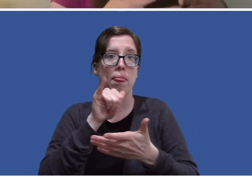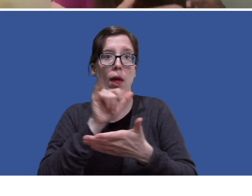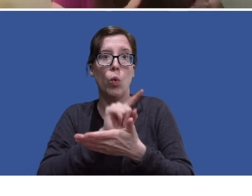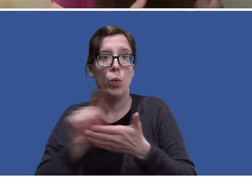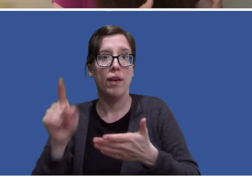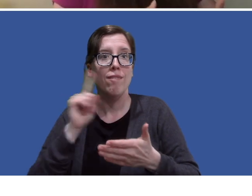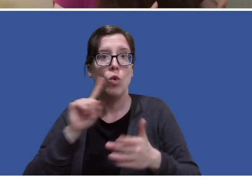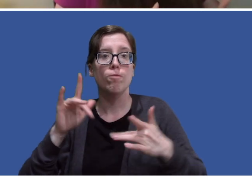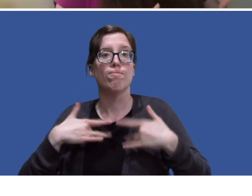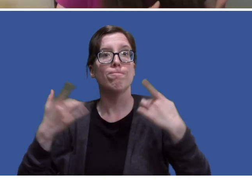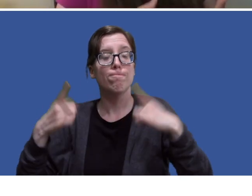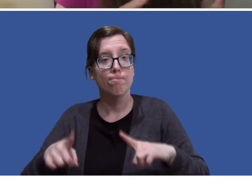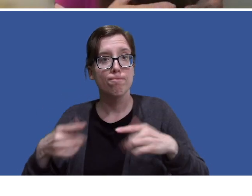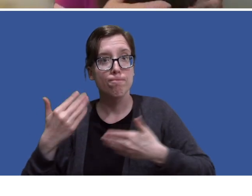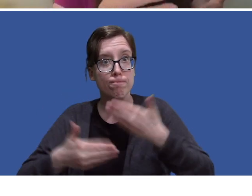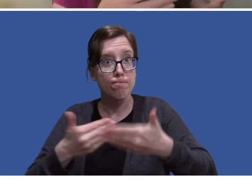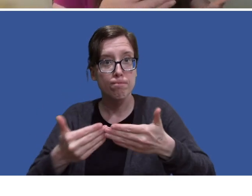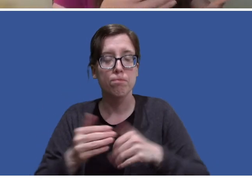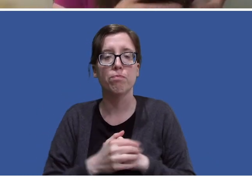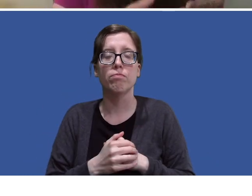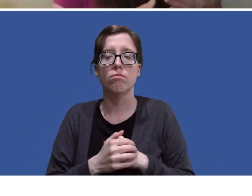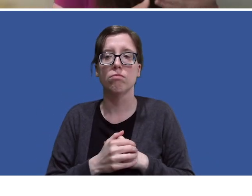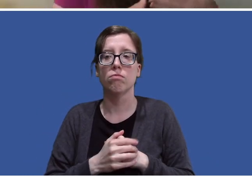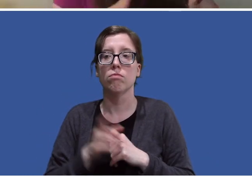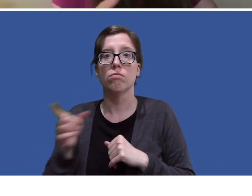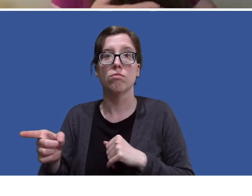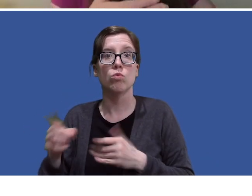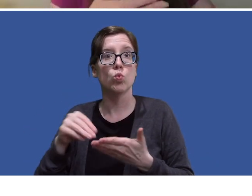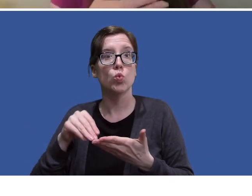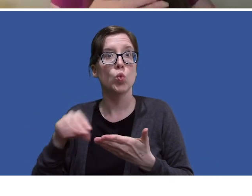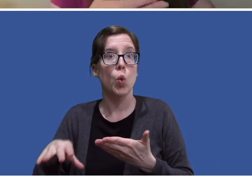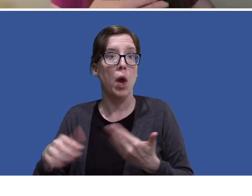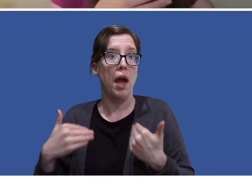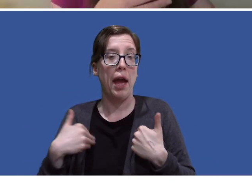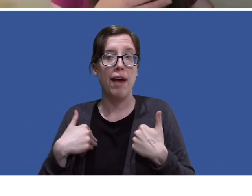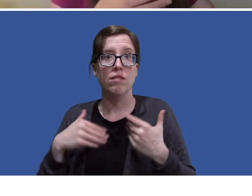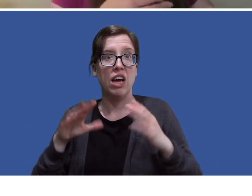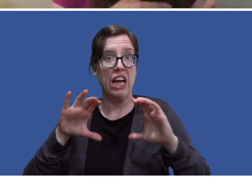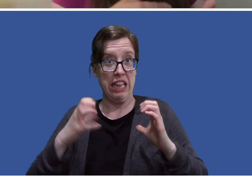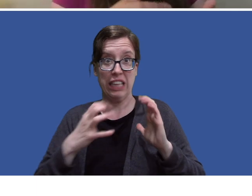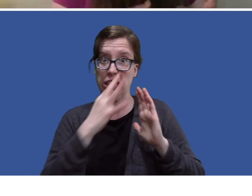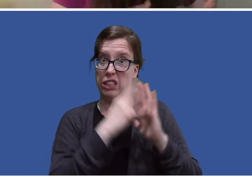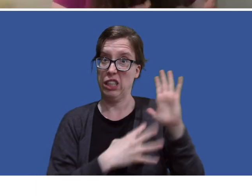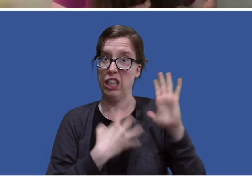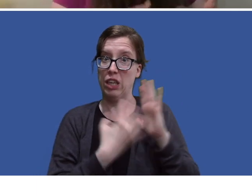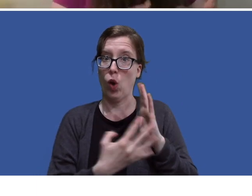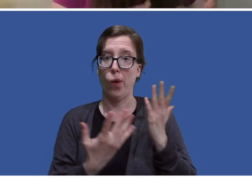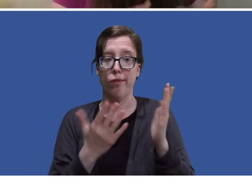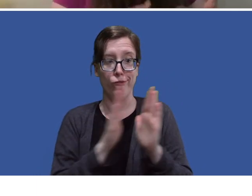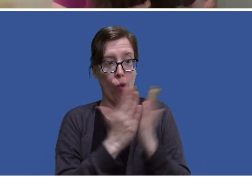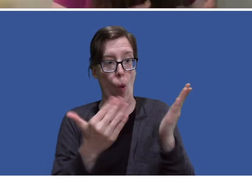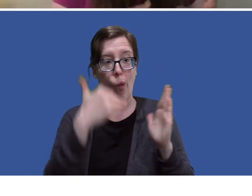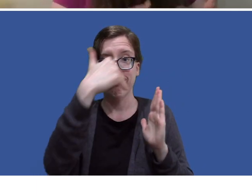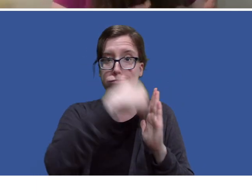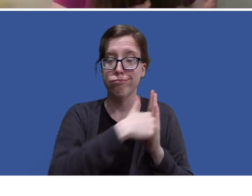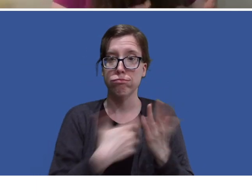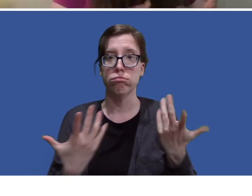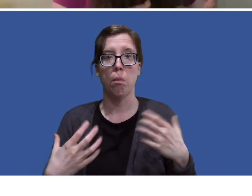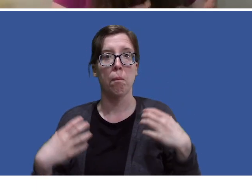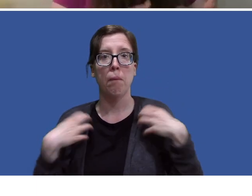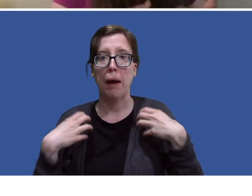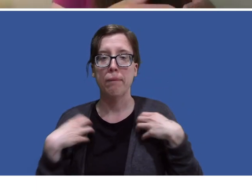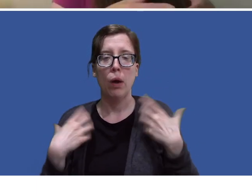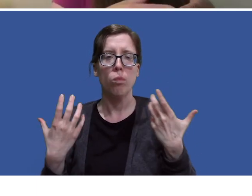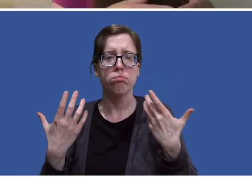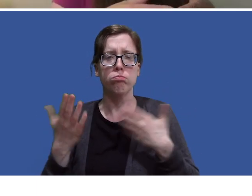have a class schedule. Like they can have it in their folder or their backpack or wherever, their desk. If you